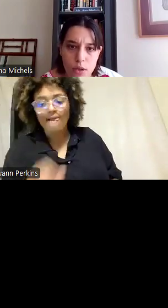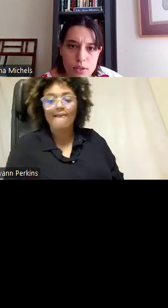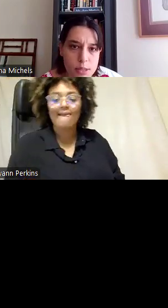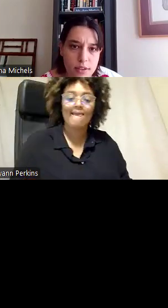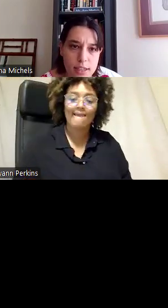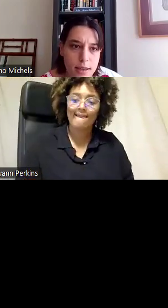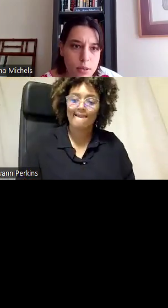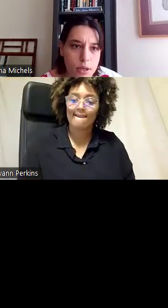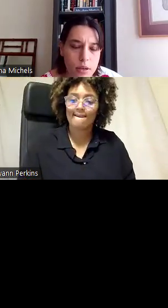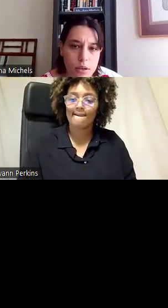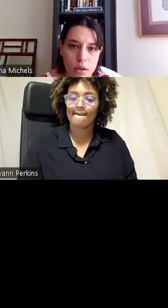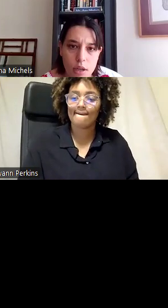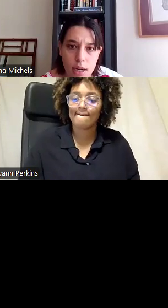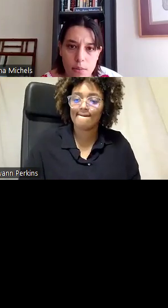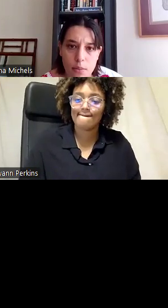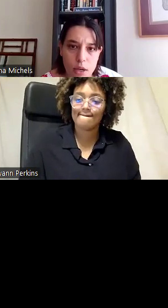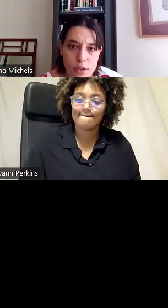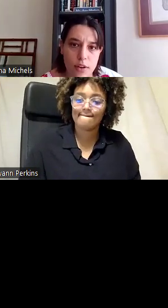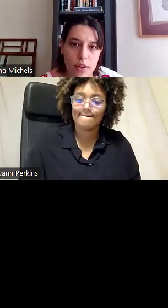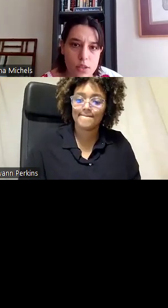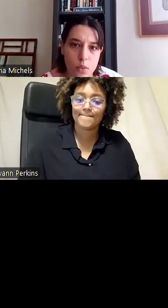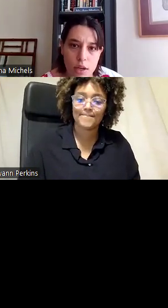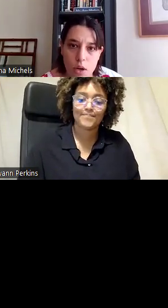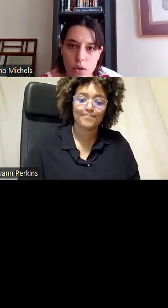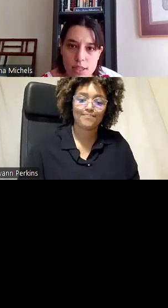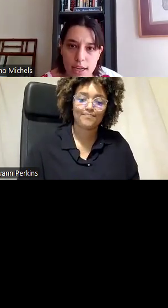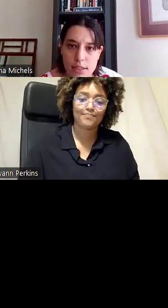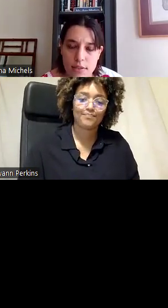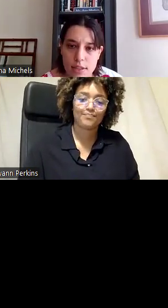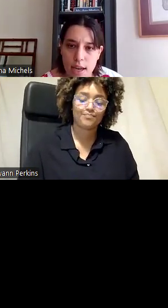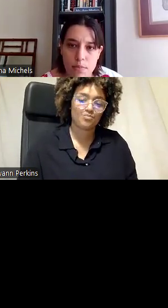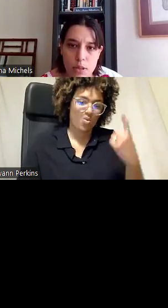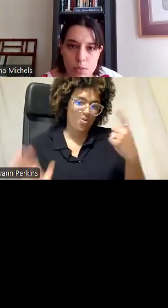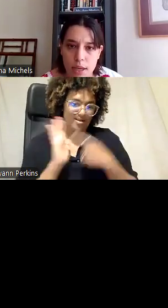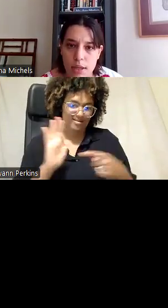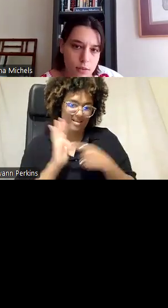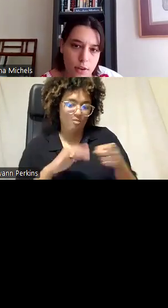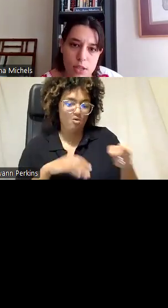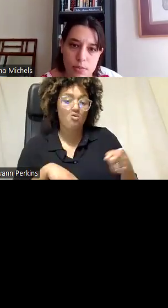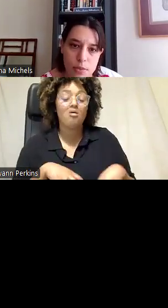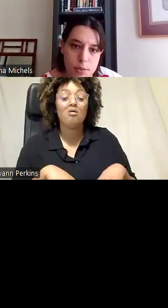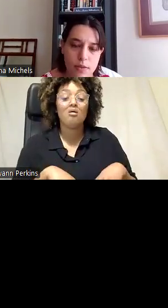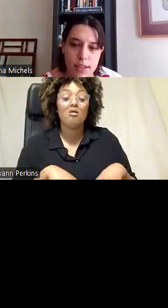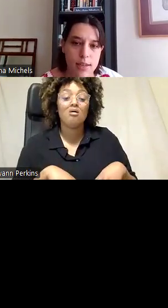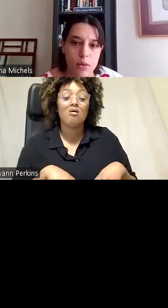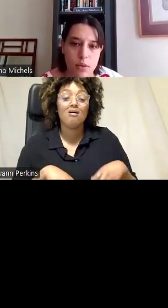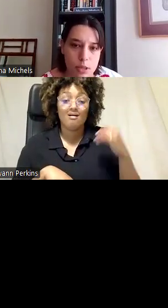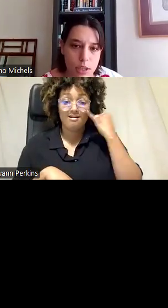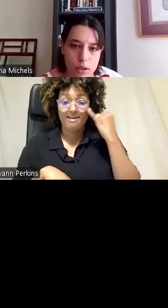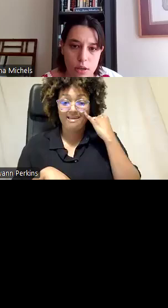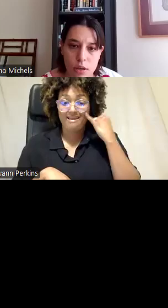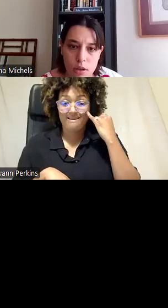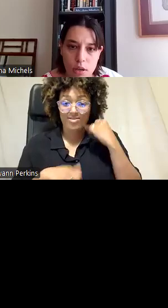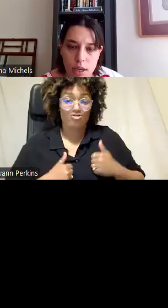And then there's sort of a specific example here. What if the survivor doesn't want to know the status of debt bills, being a very specific example